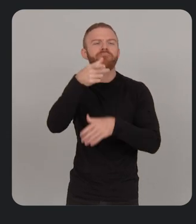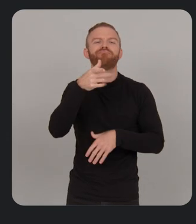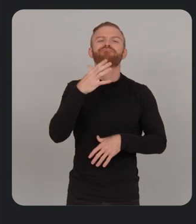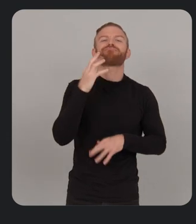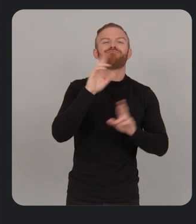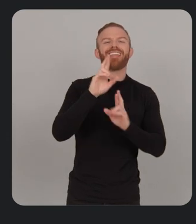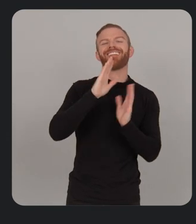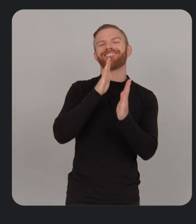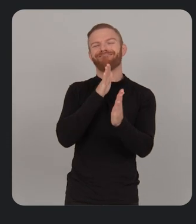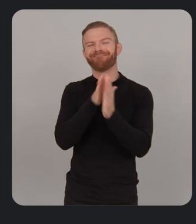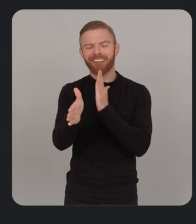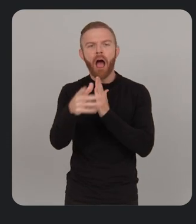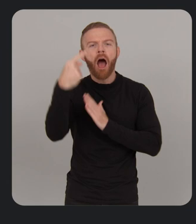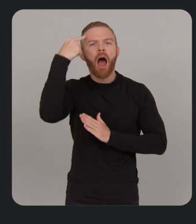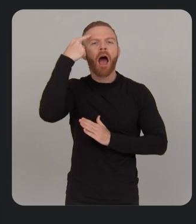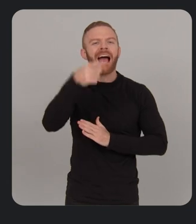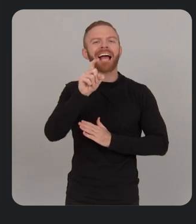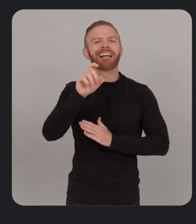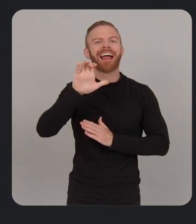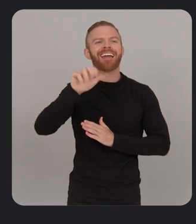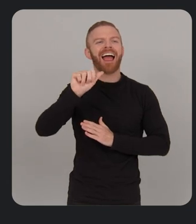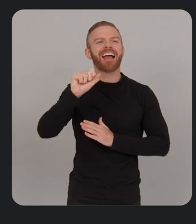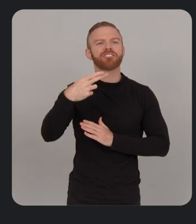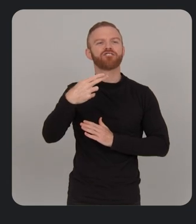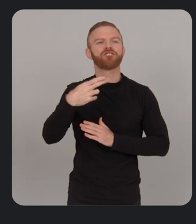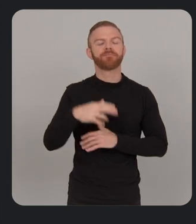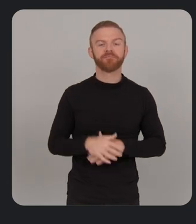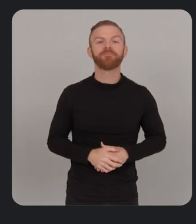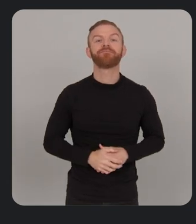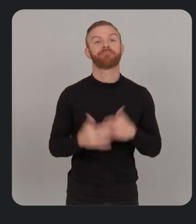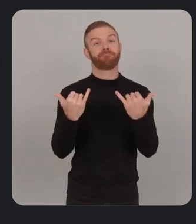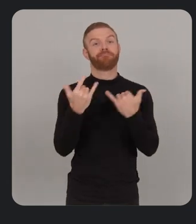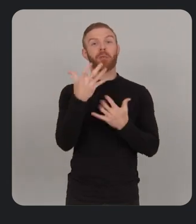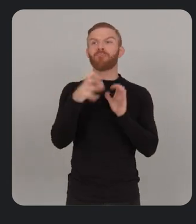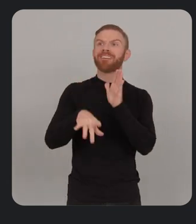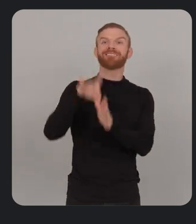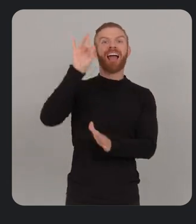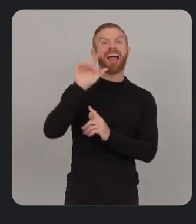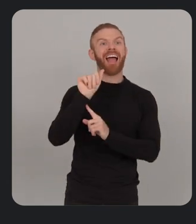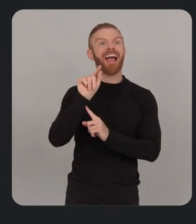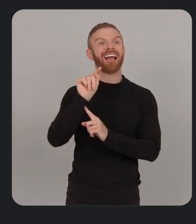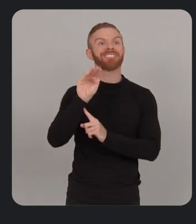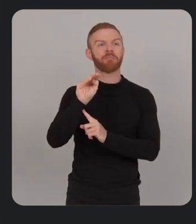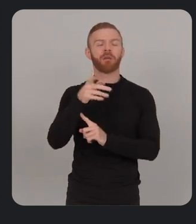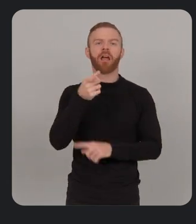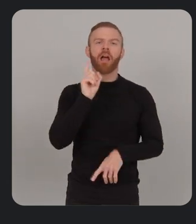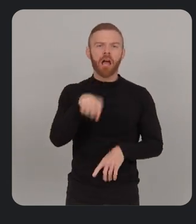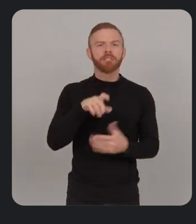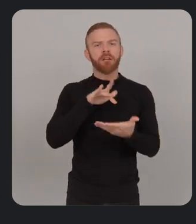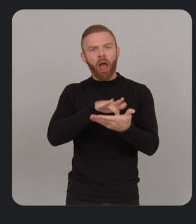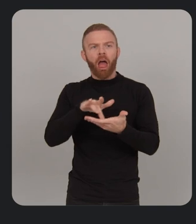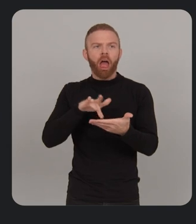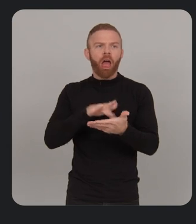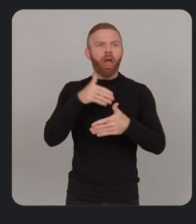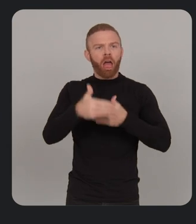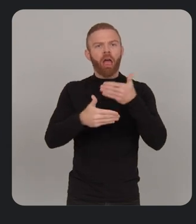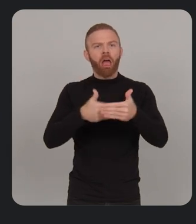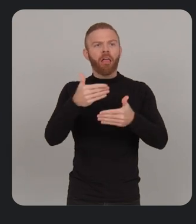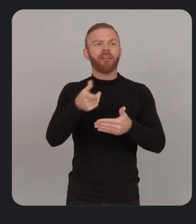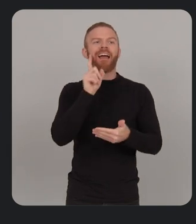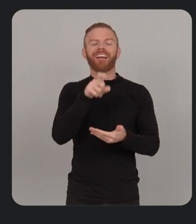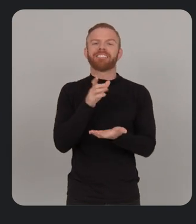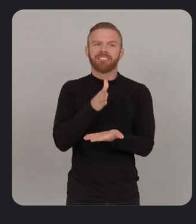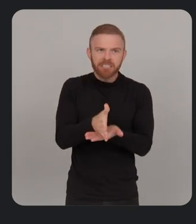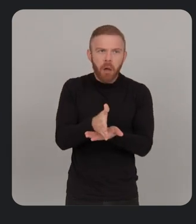you'll remember that you'll need some cash. Today, finding a nearby ATM would involve lots of steps. You have to stop,